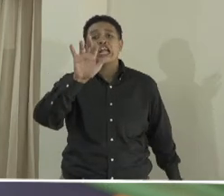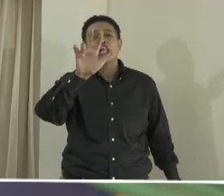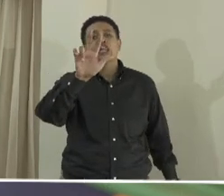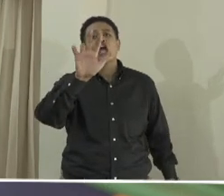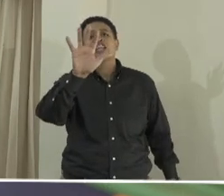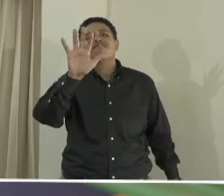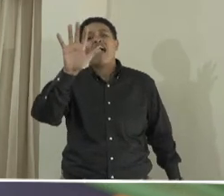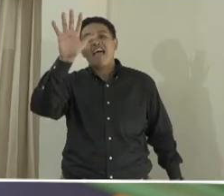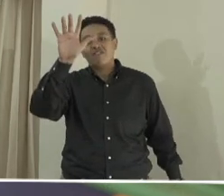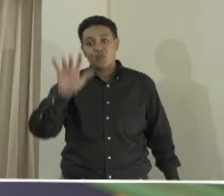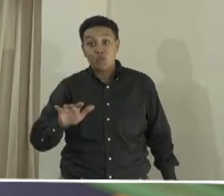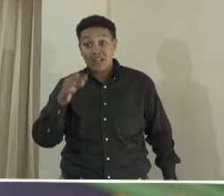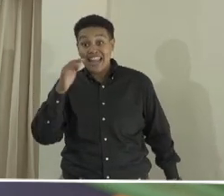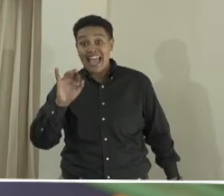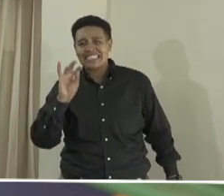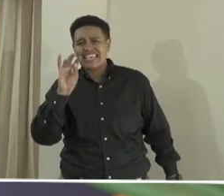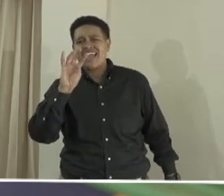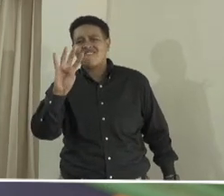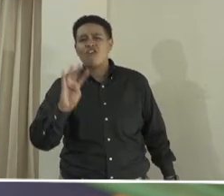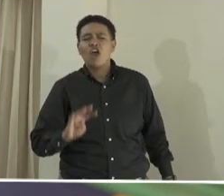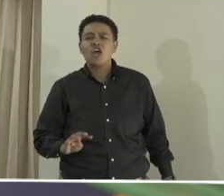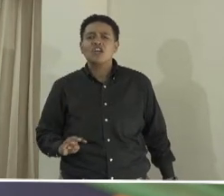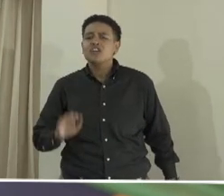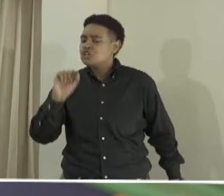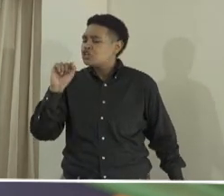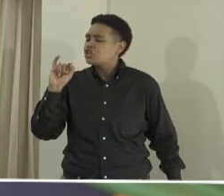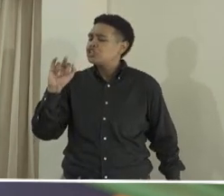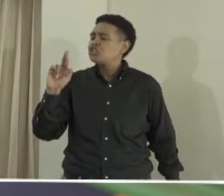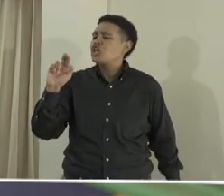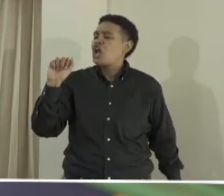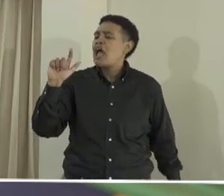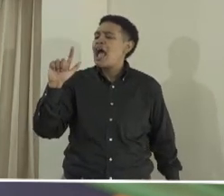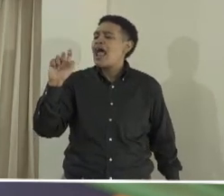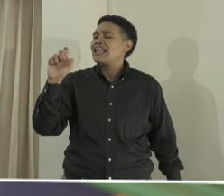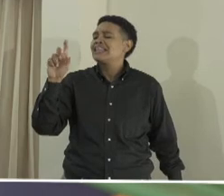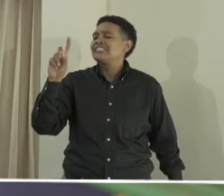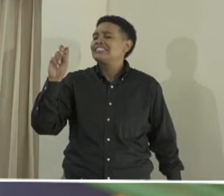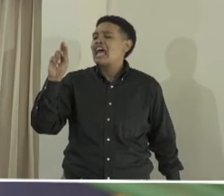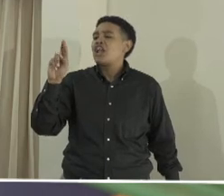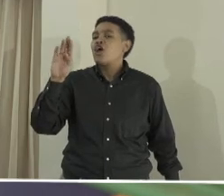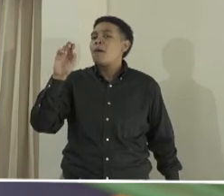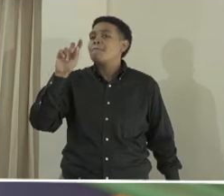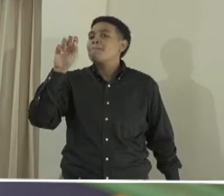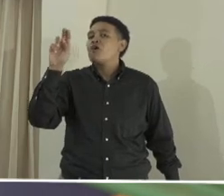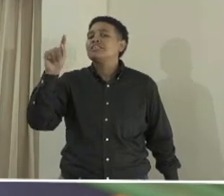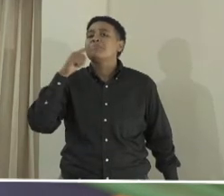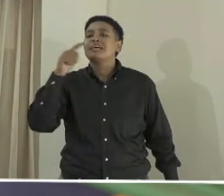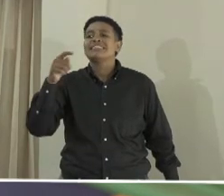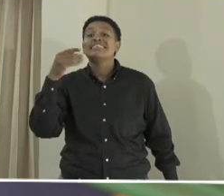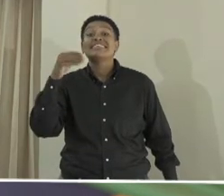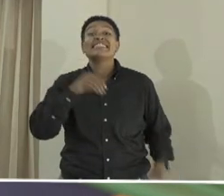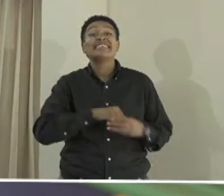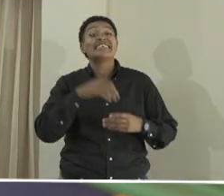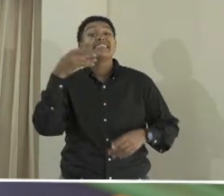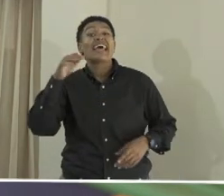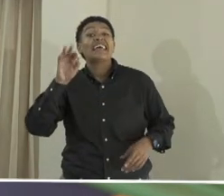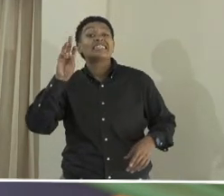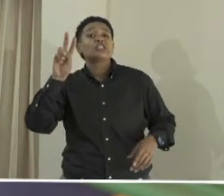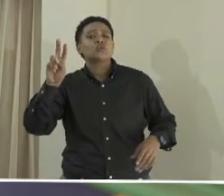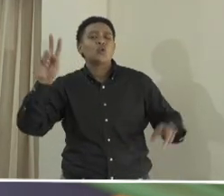1935 to 74, Sir Alexander Bustamante said in 1962, and I quote,